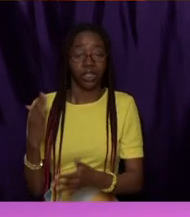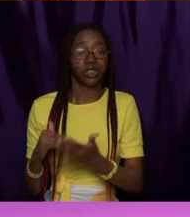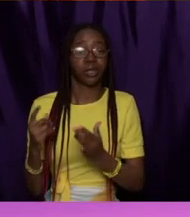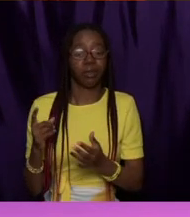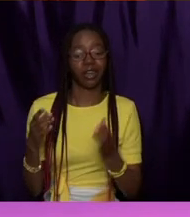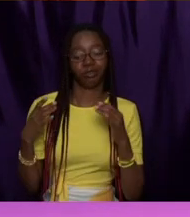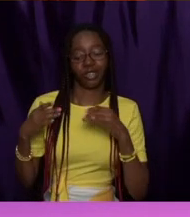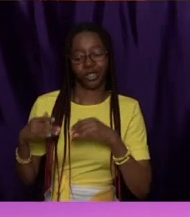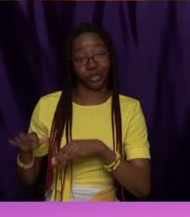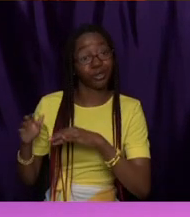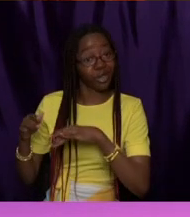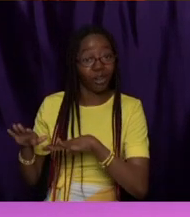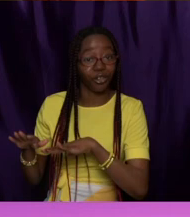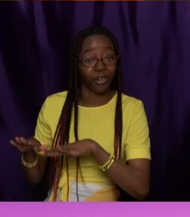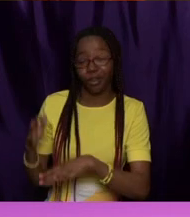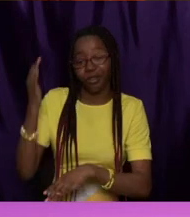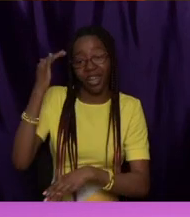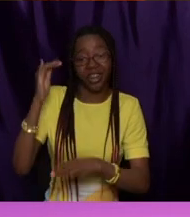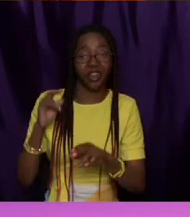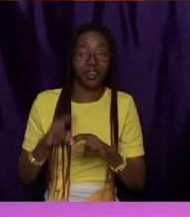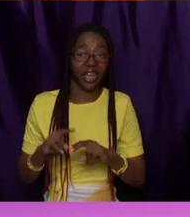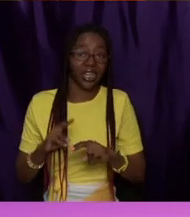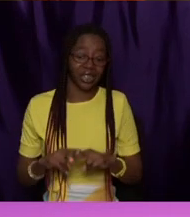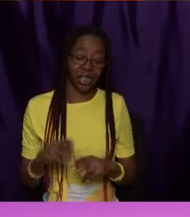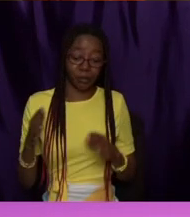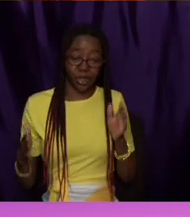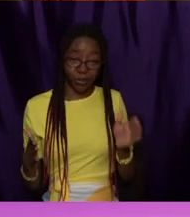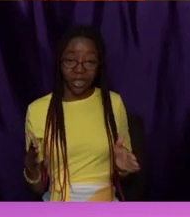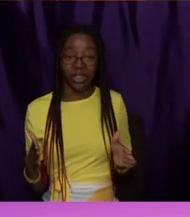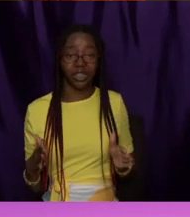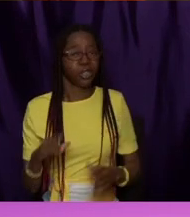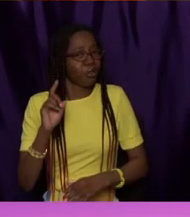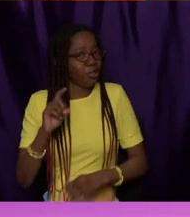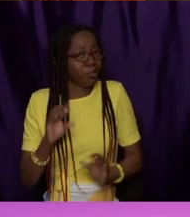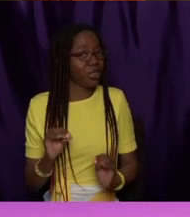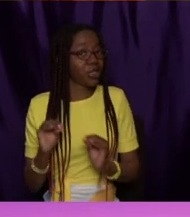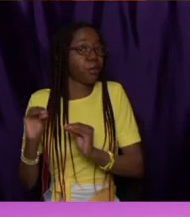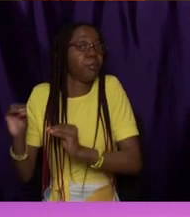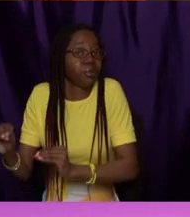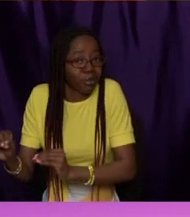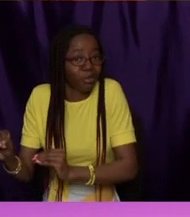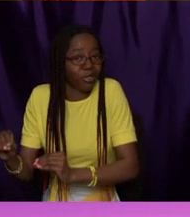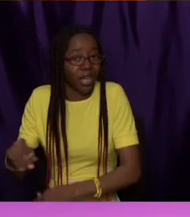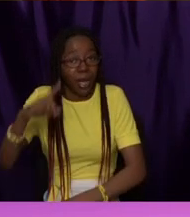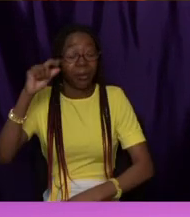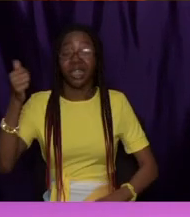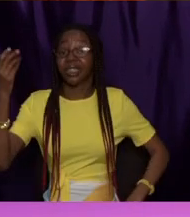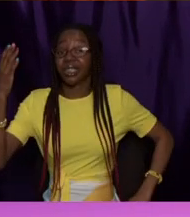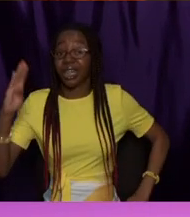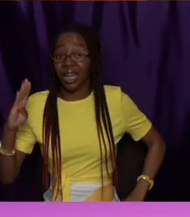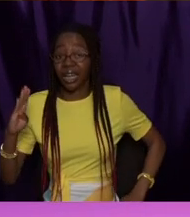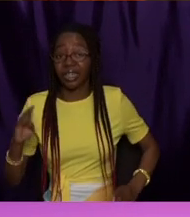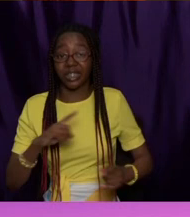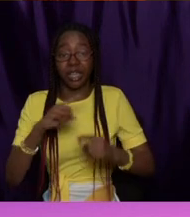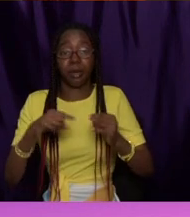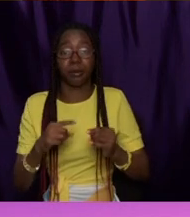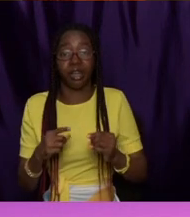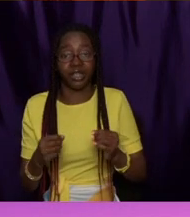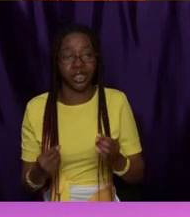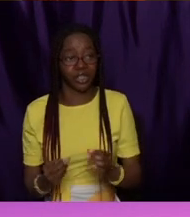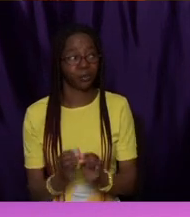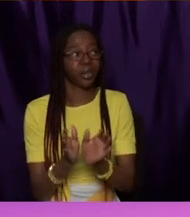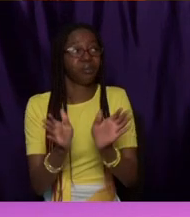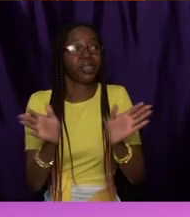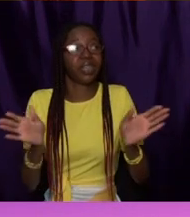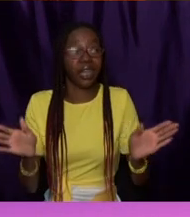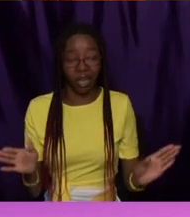scoot over. I know you got a seat between us, but you need to move, because God's about to spread me